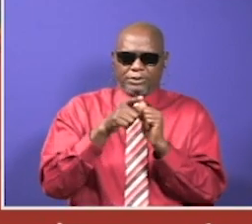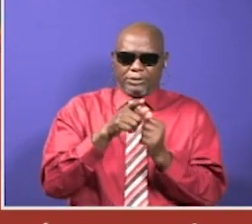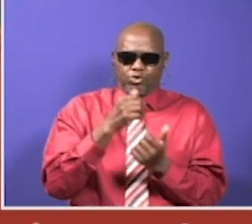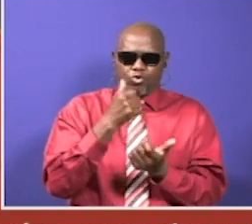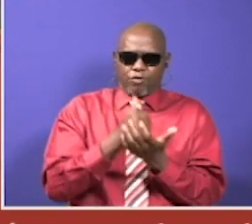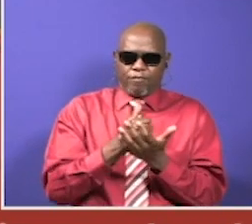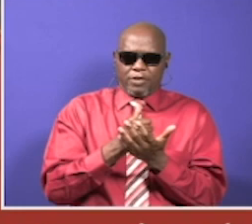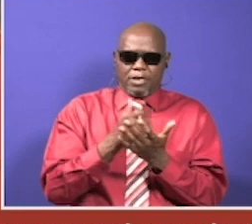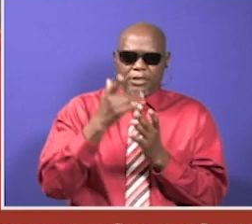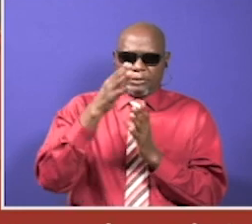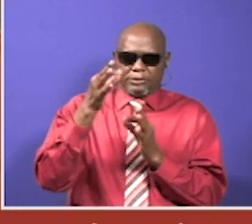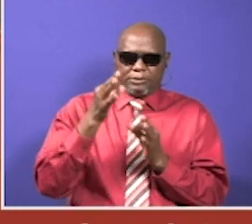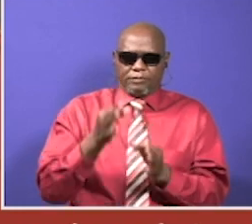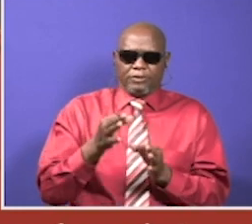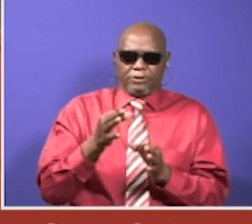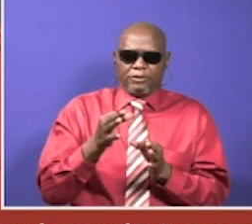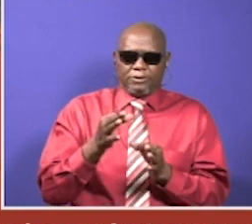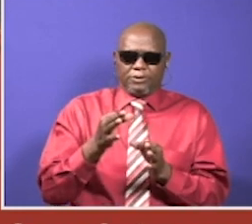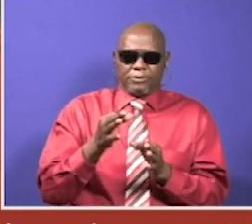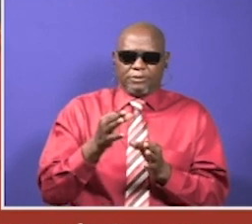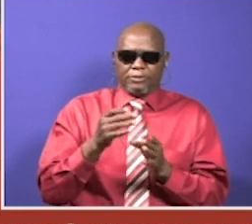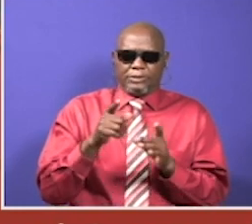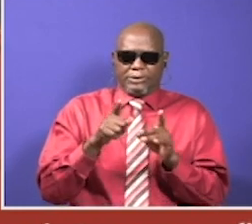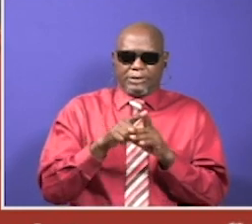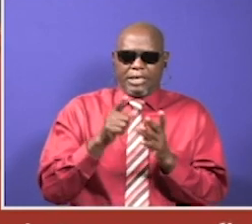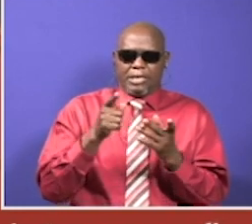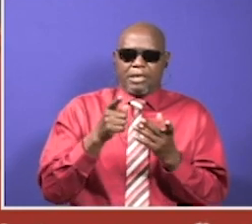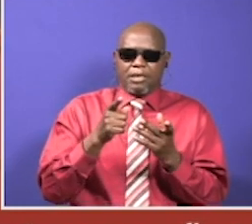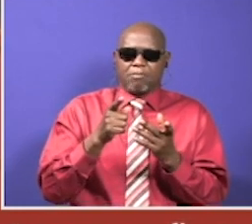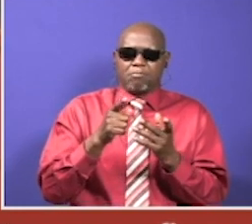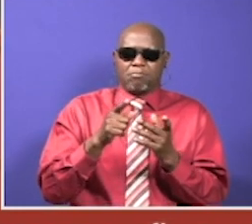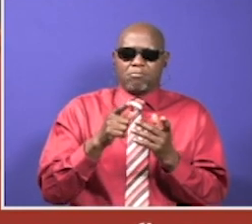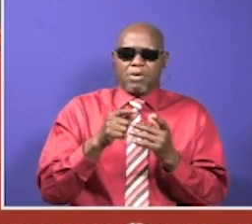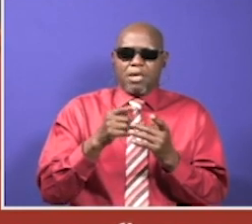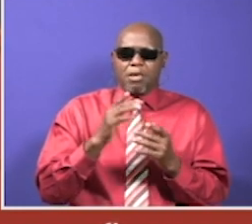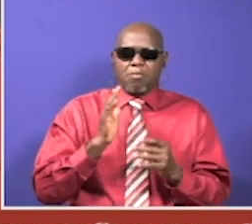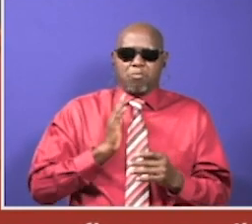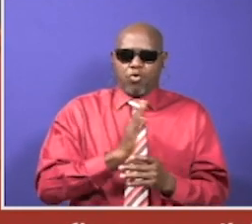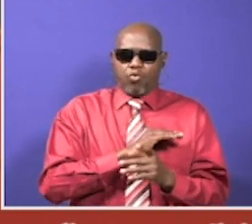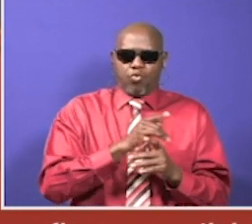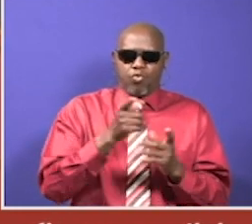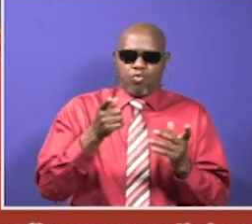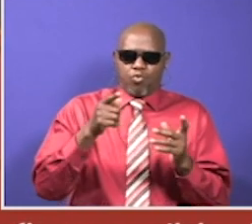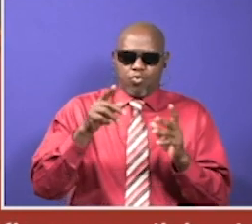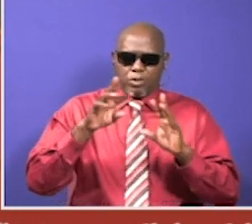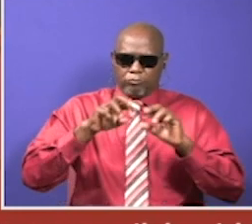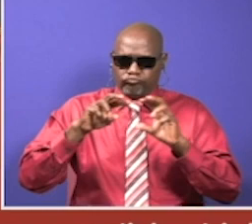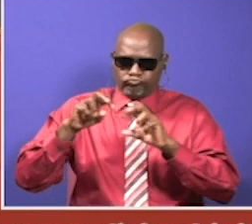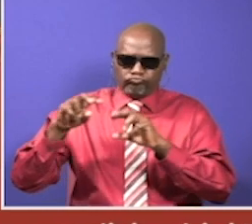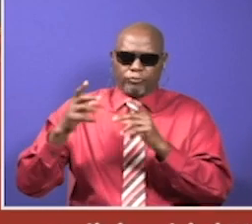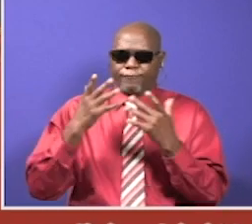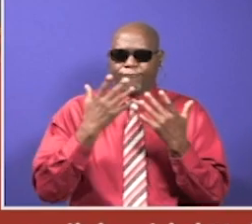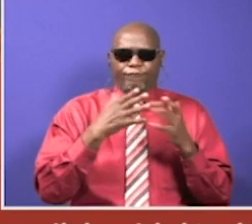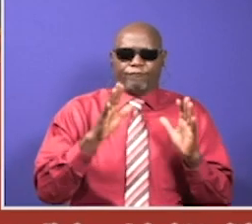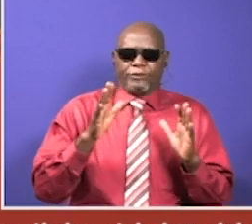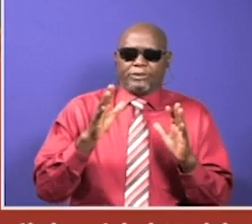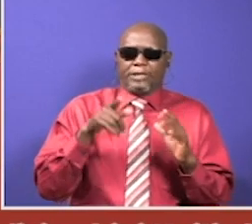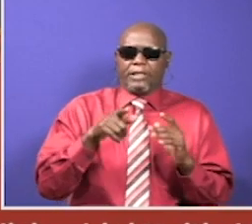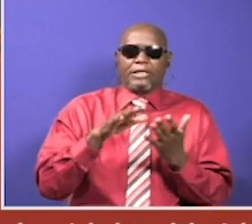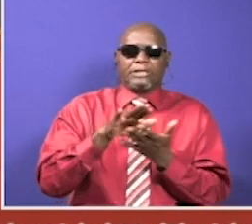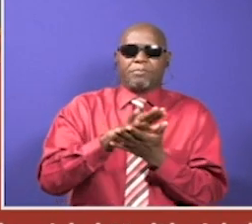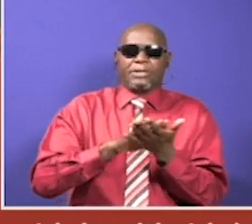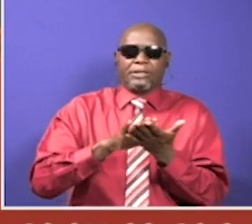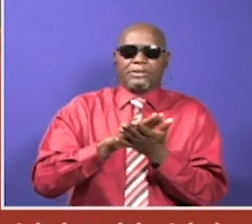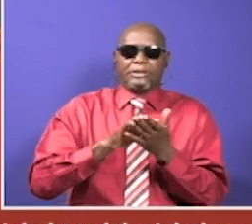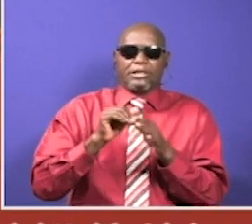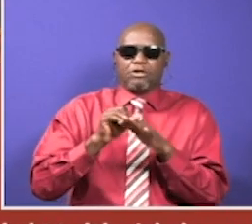had been determined by reason of the scores done by the various members of the board. It had nothing, it could not possibly be a basis to have